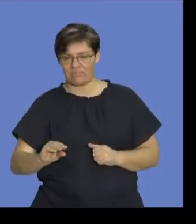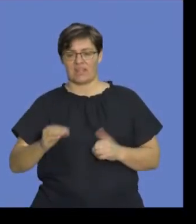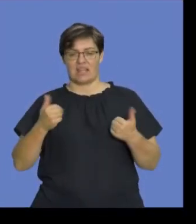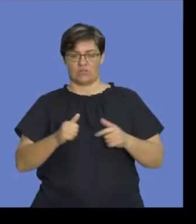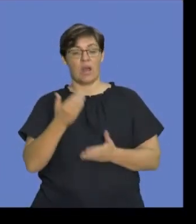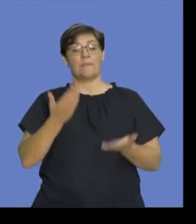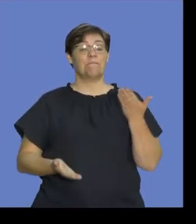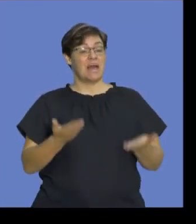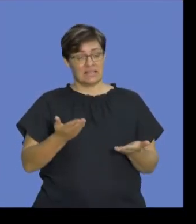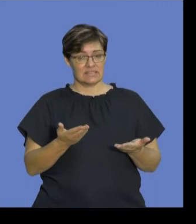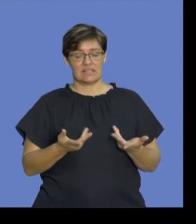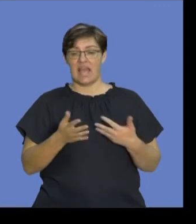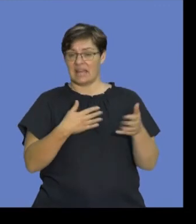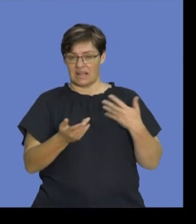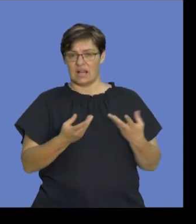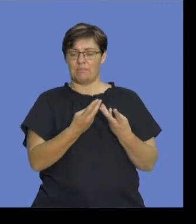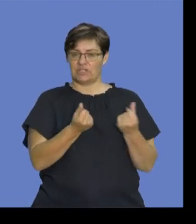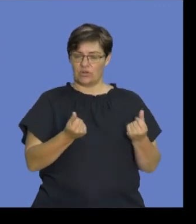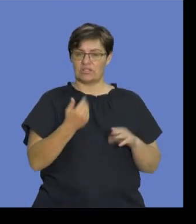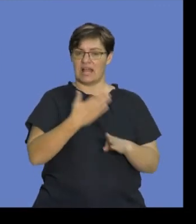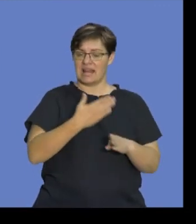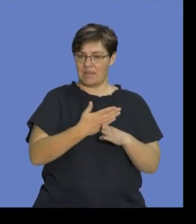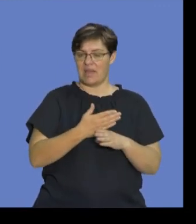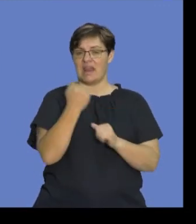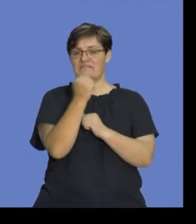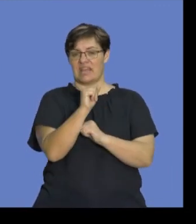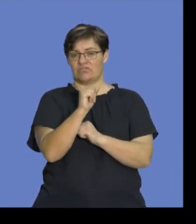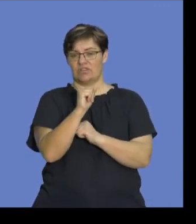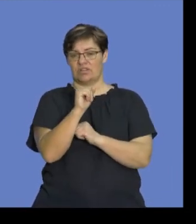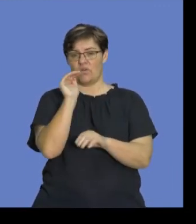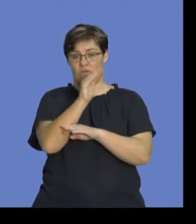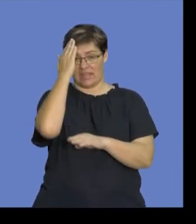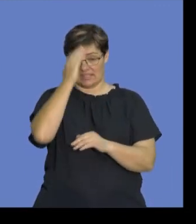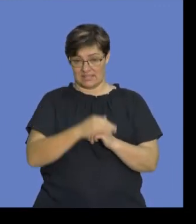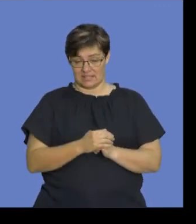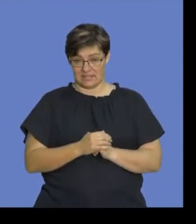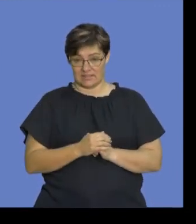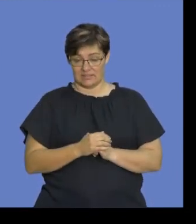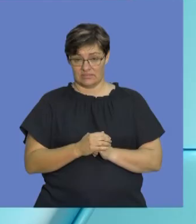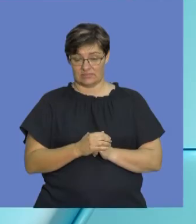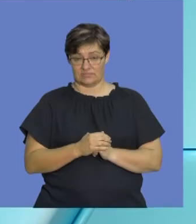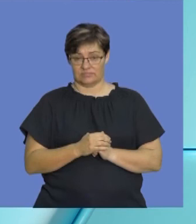into this account. We've got our balance we've dealt with, materials, labor, and factory overheads. Now,